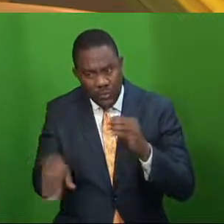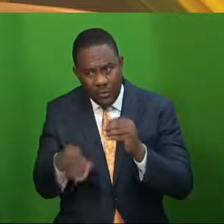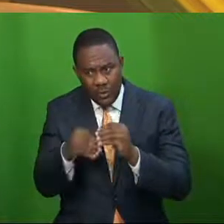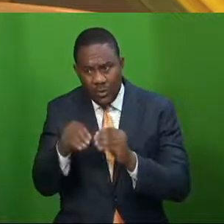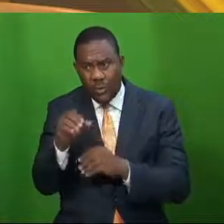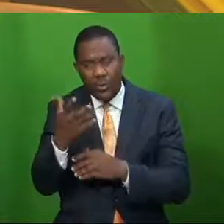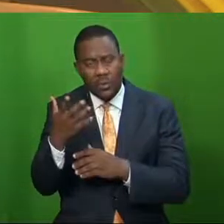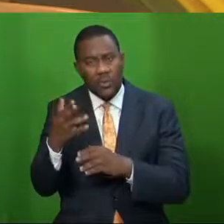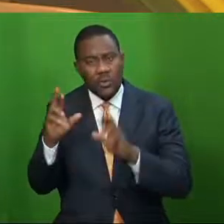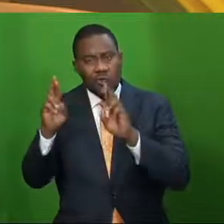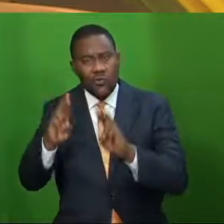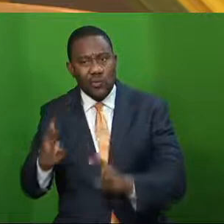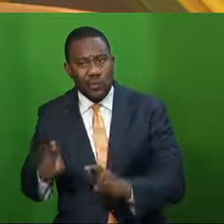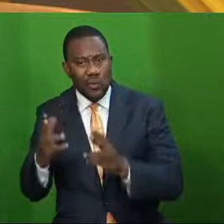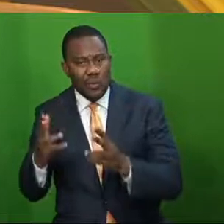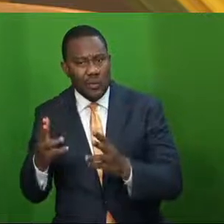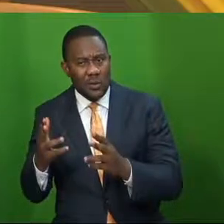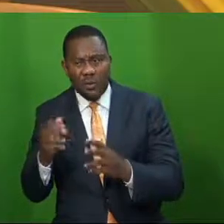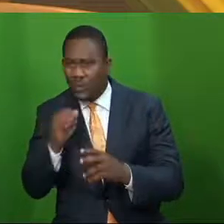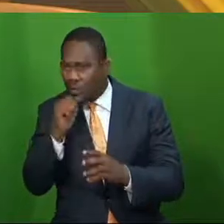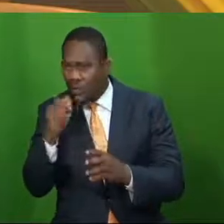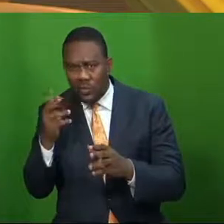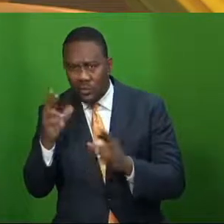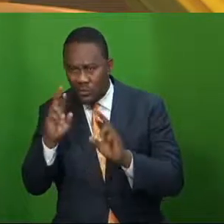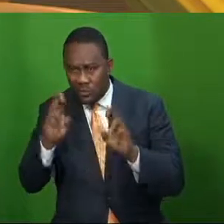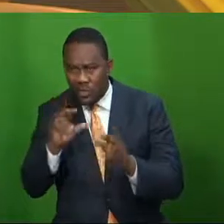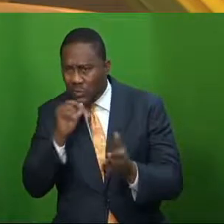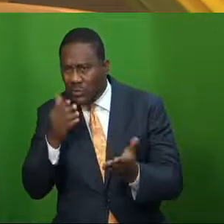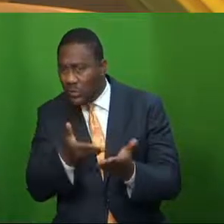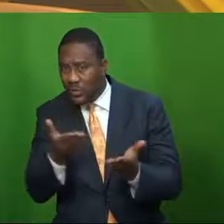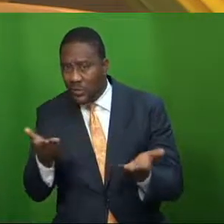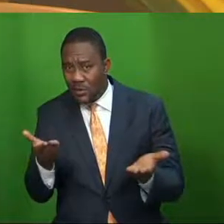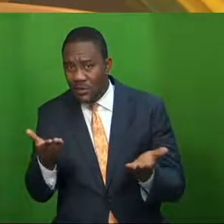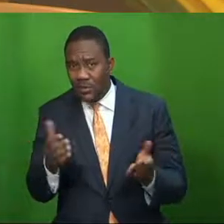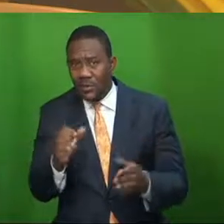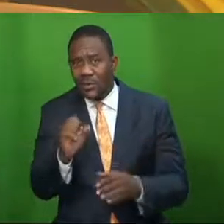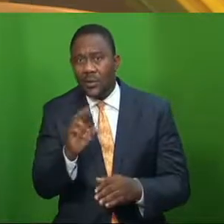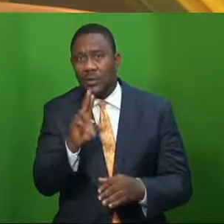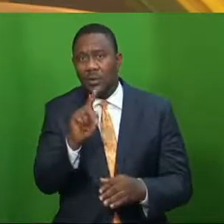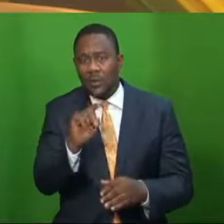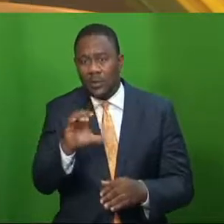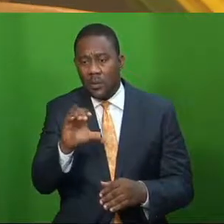from, there's no result. The outcome of the test.